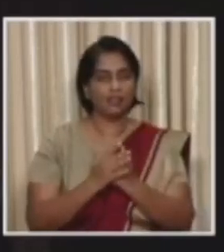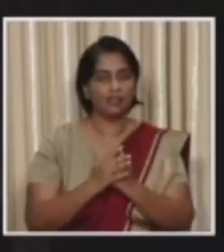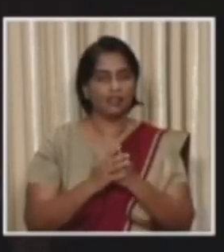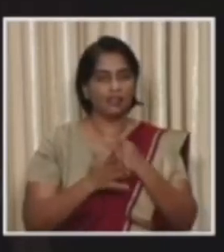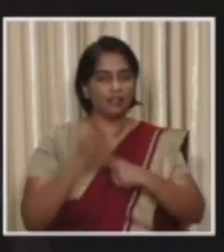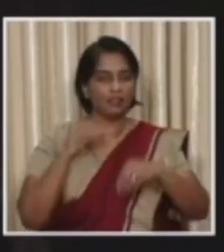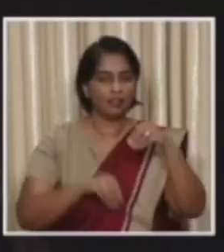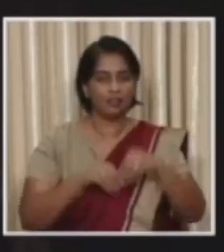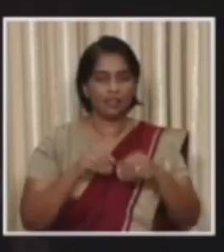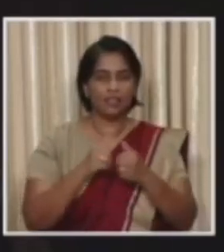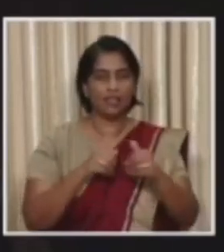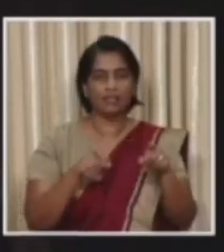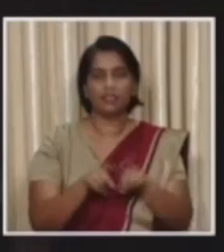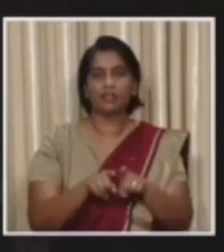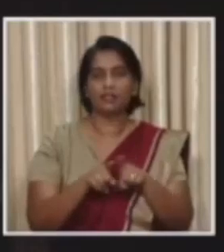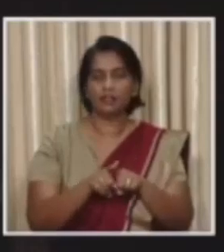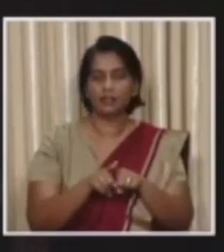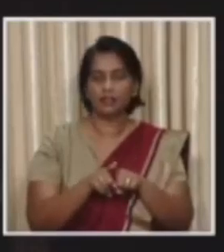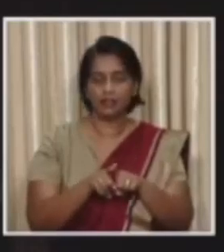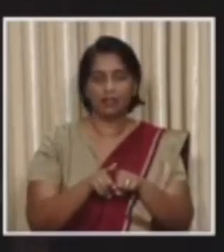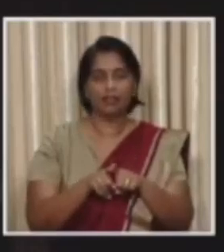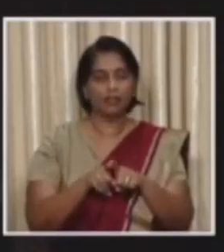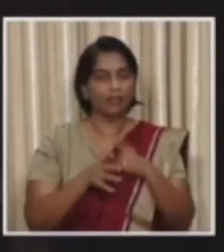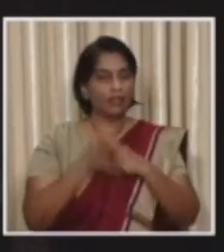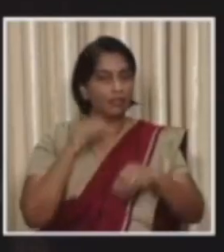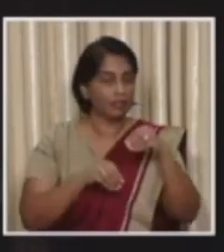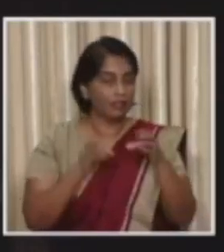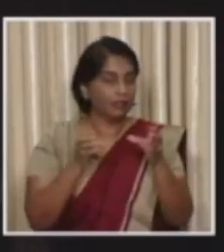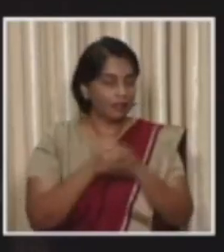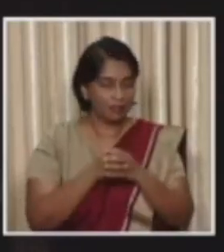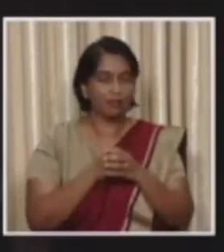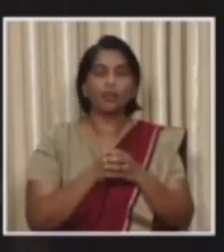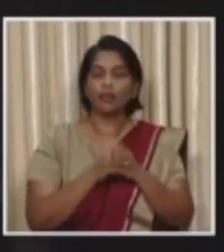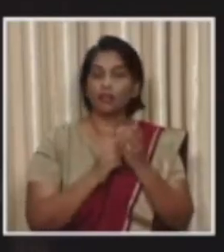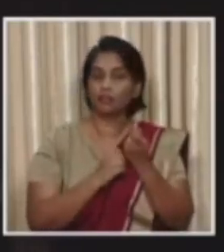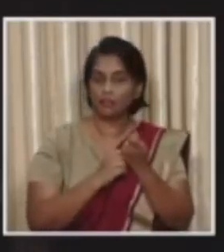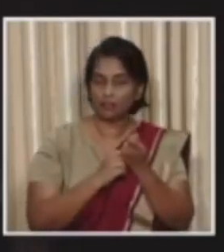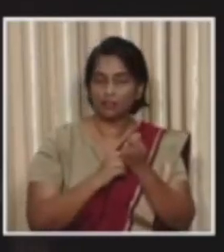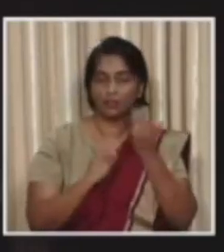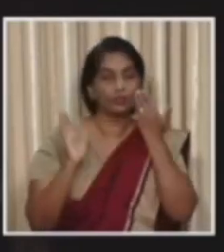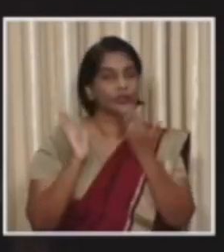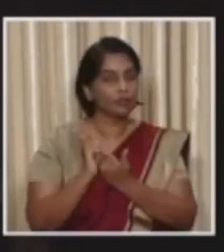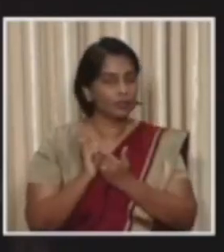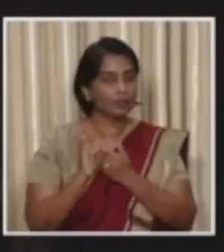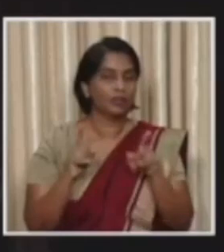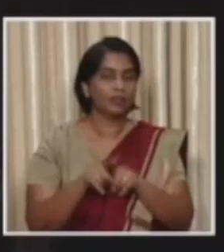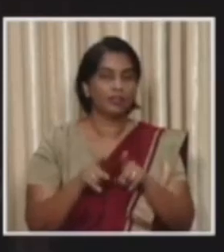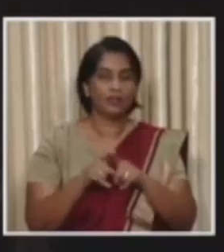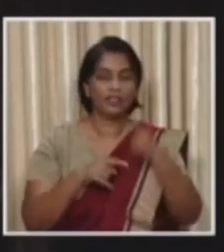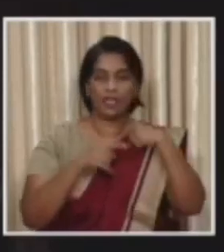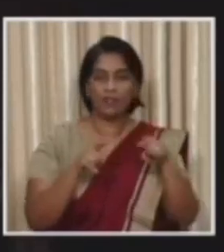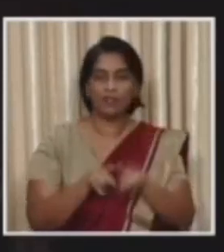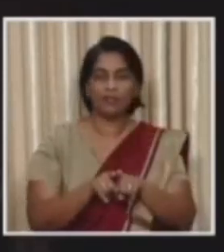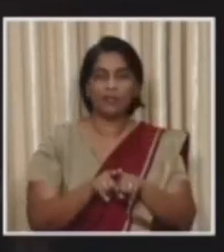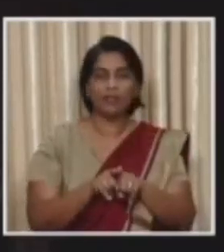contest and their own economic forecast, whether it is viable or not. It may be